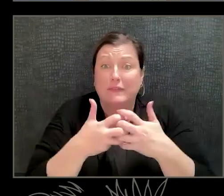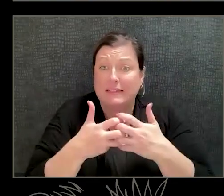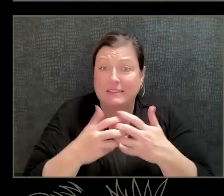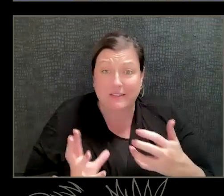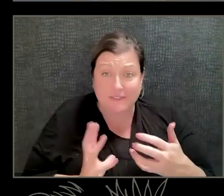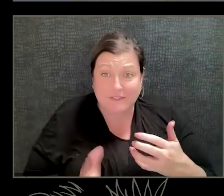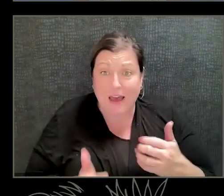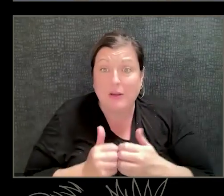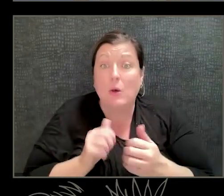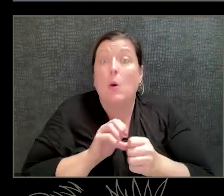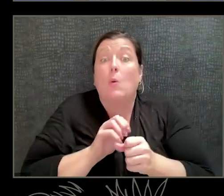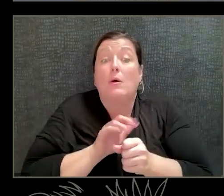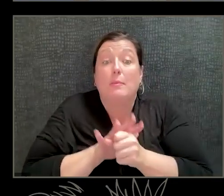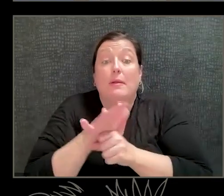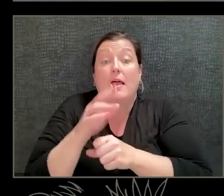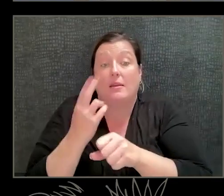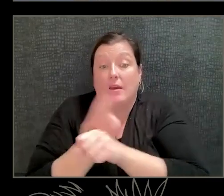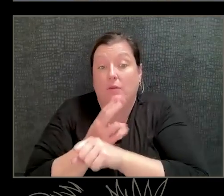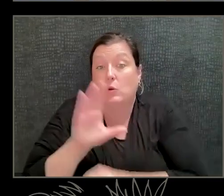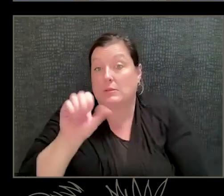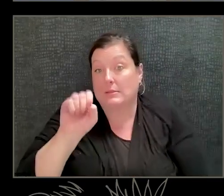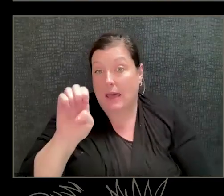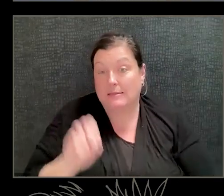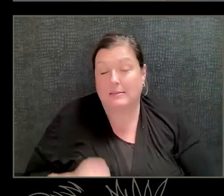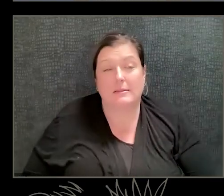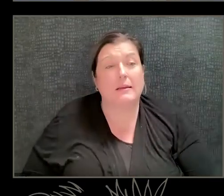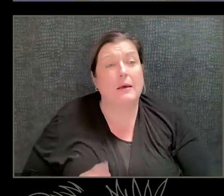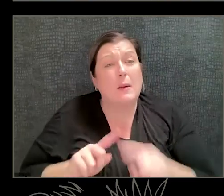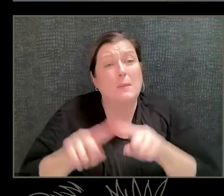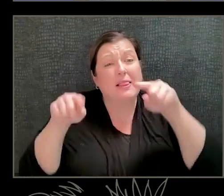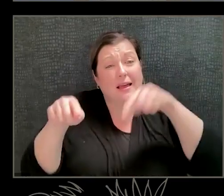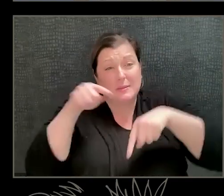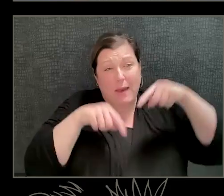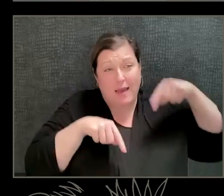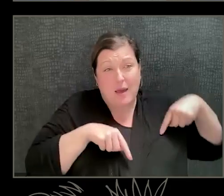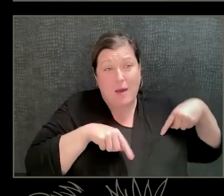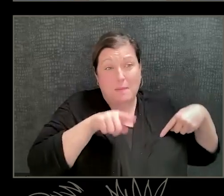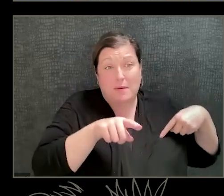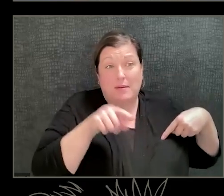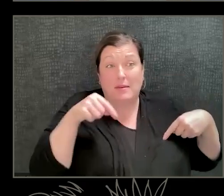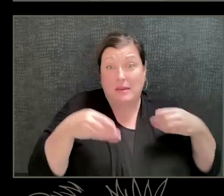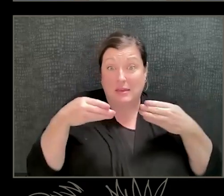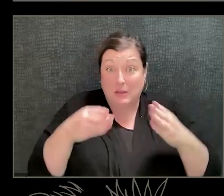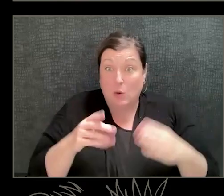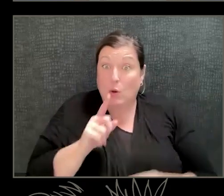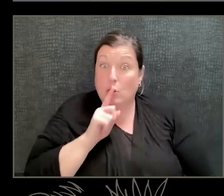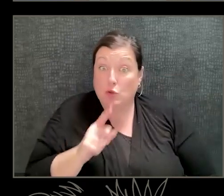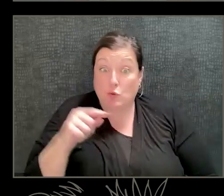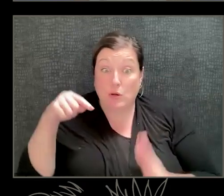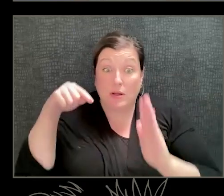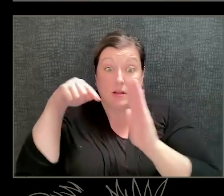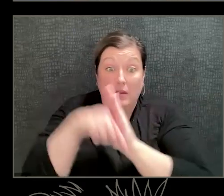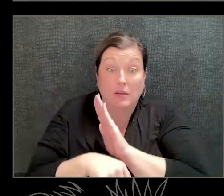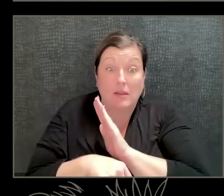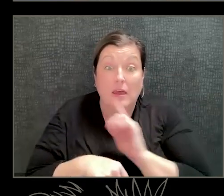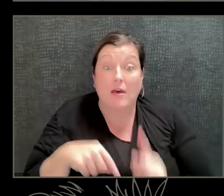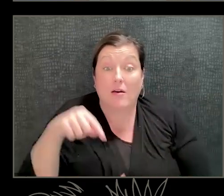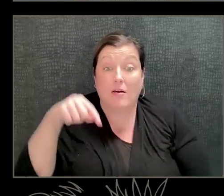fine with plenty of use cases. But let's back up. Is there a way to truly kill this impedance